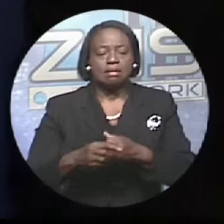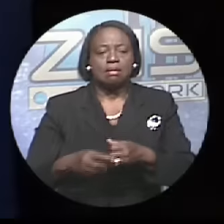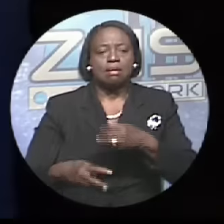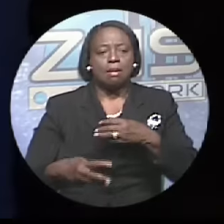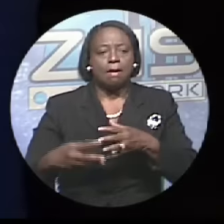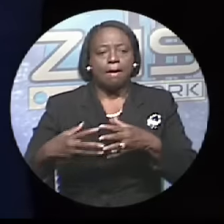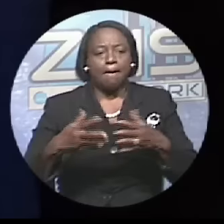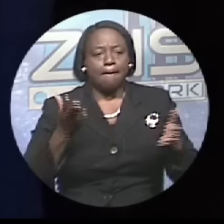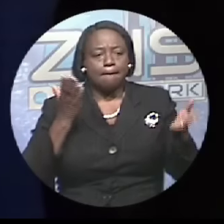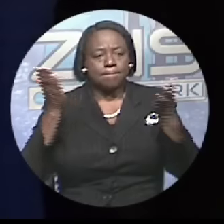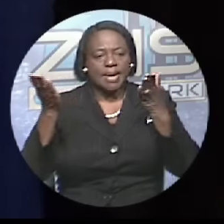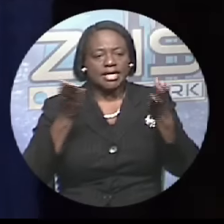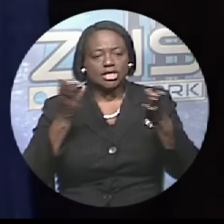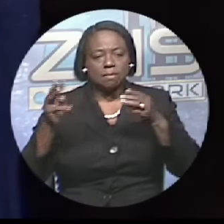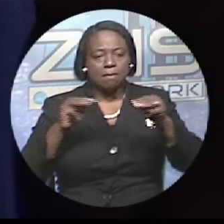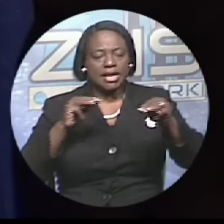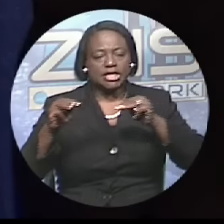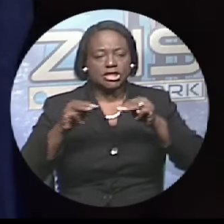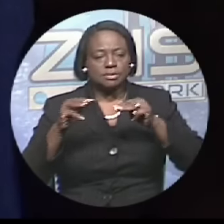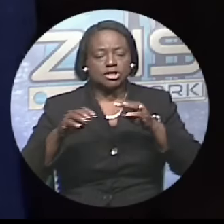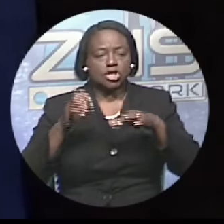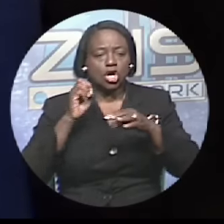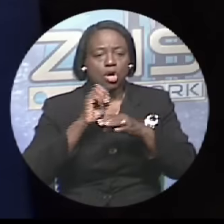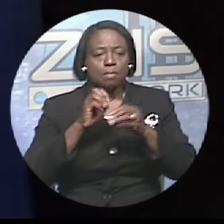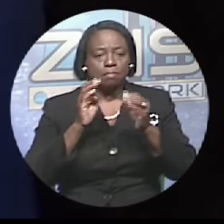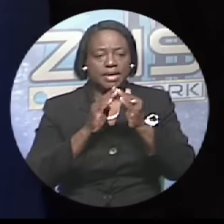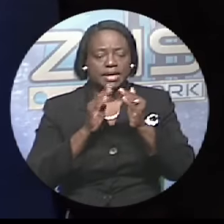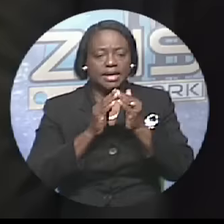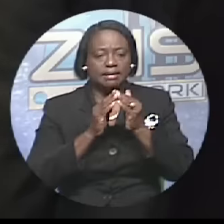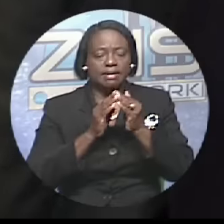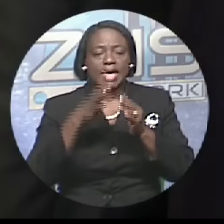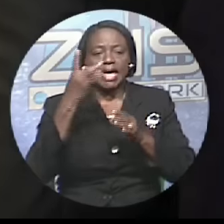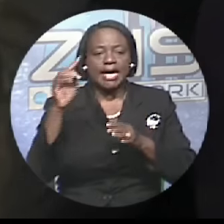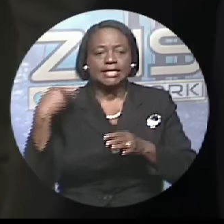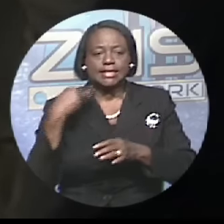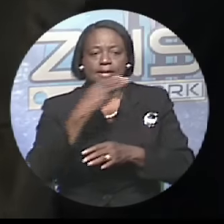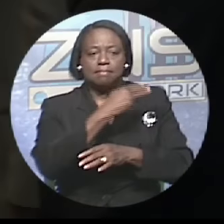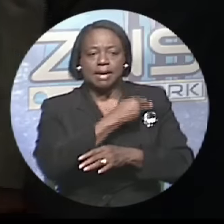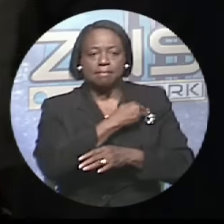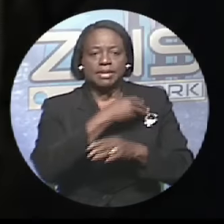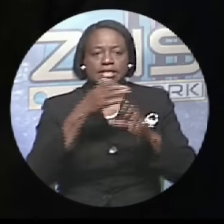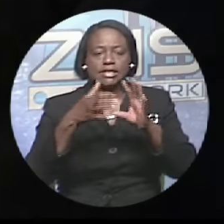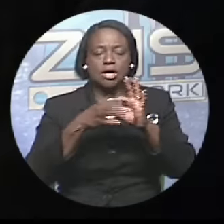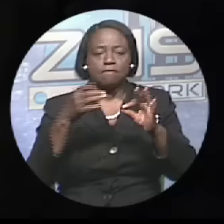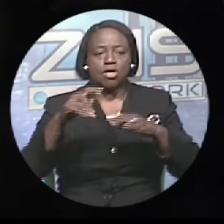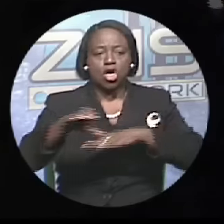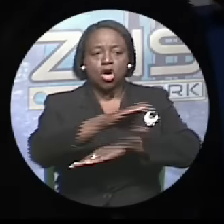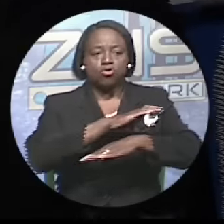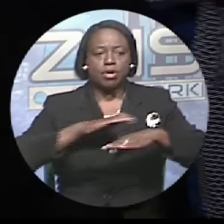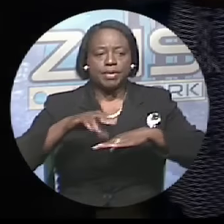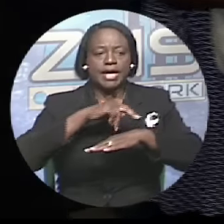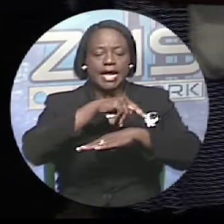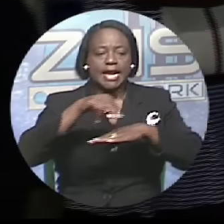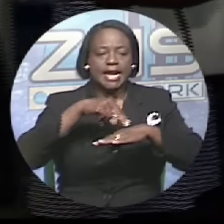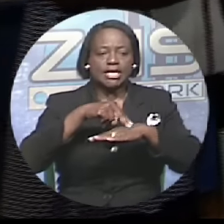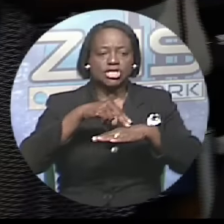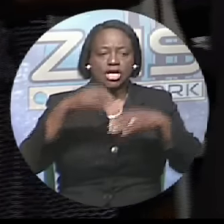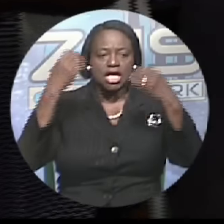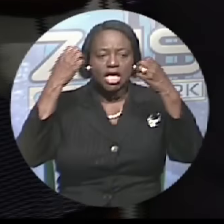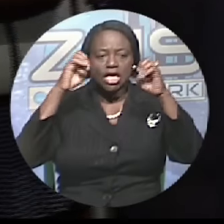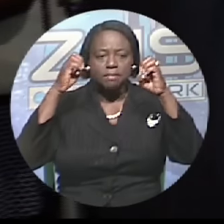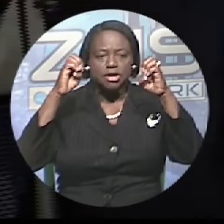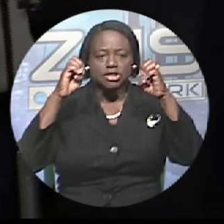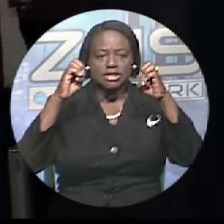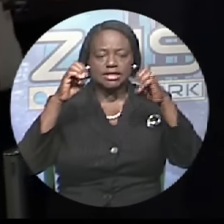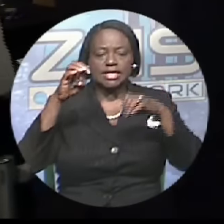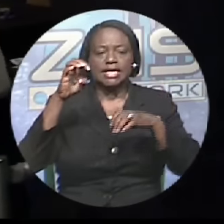the conference is taking place in this country. 18 members of the Caribbean Disaster Emergency Management Agency, or SEDEMA, are participating in the